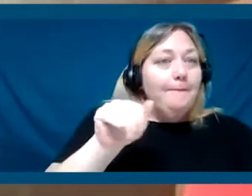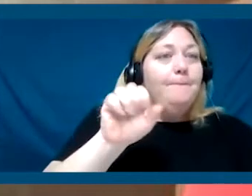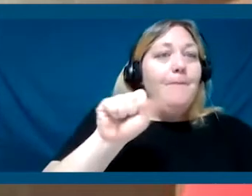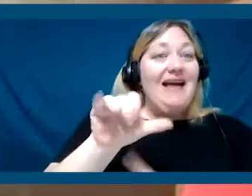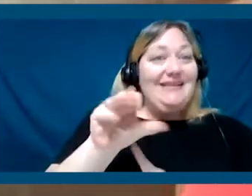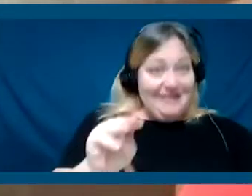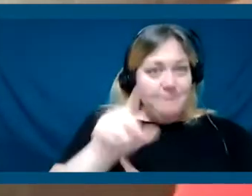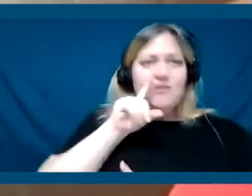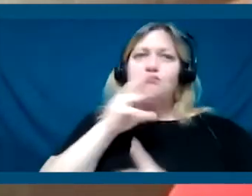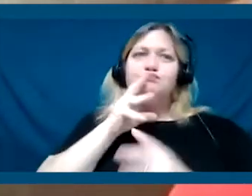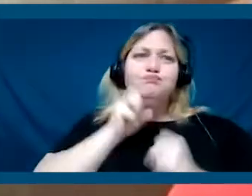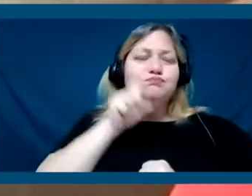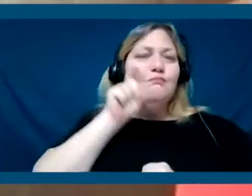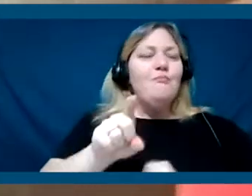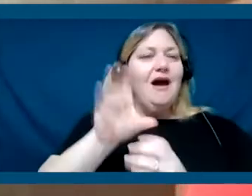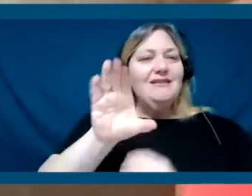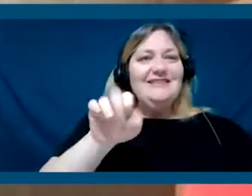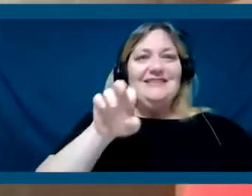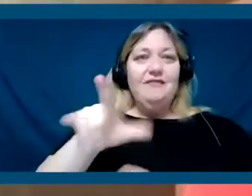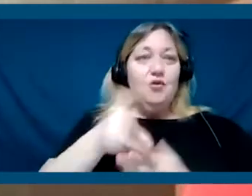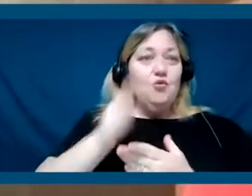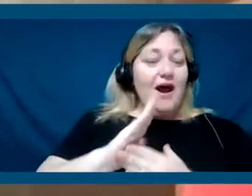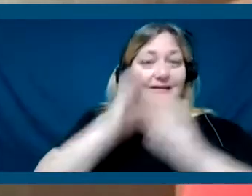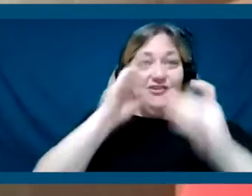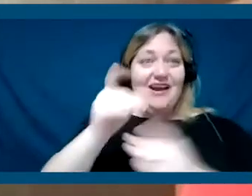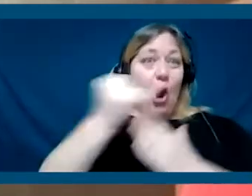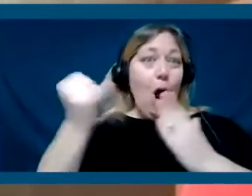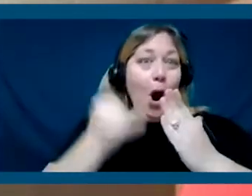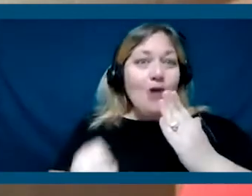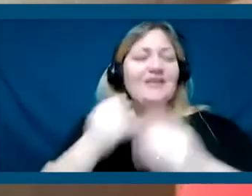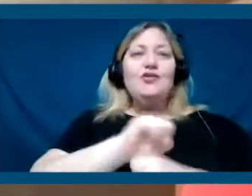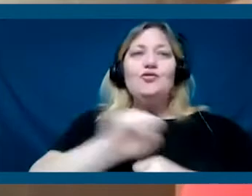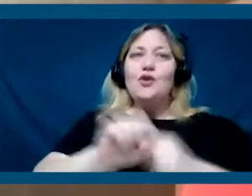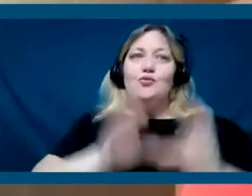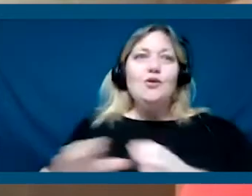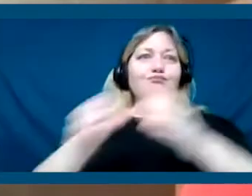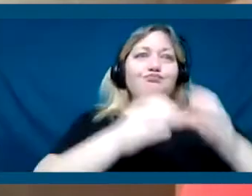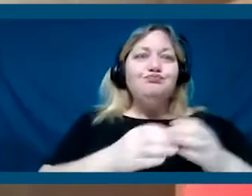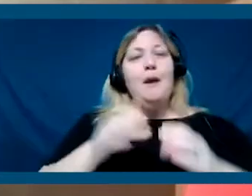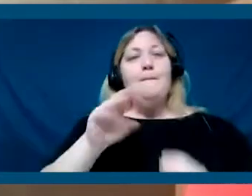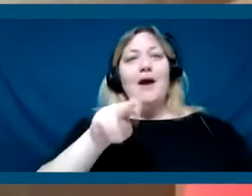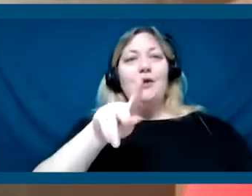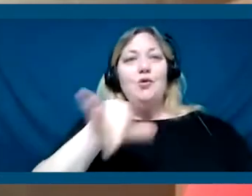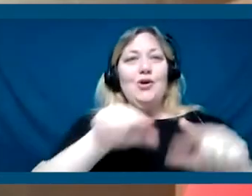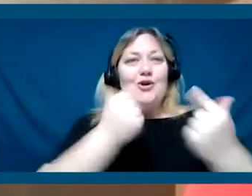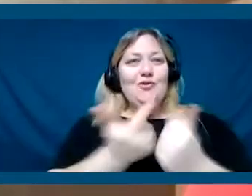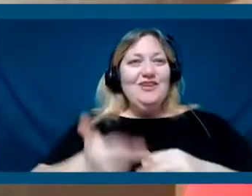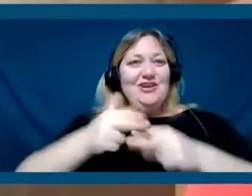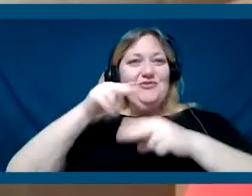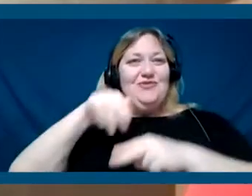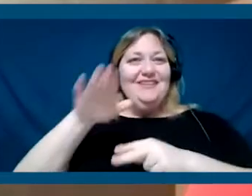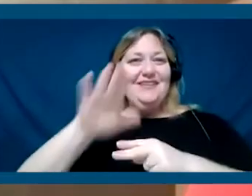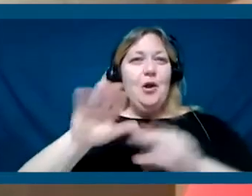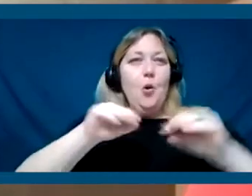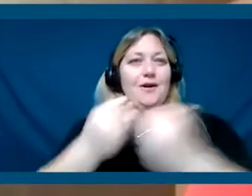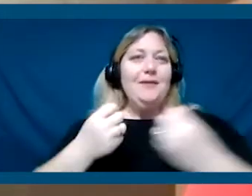about civil rights, education, and the arts. He's worked to mobilize minority groups and increase their political and organizing